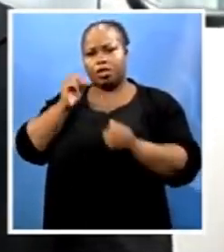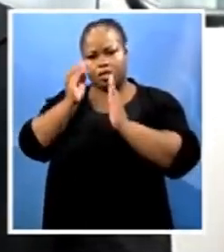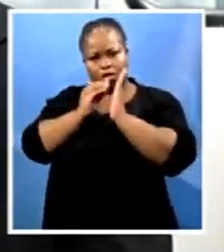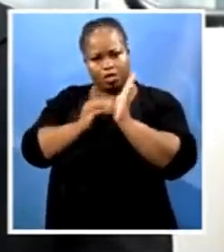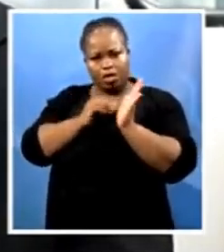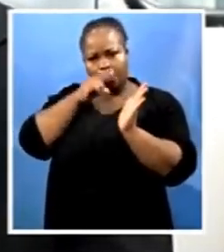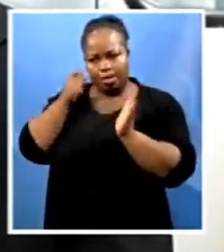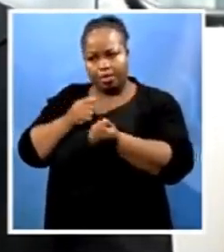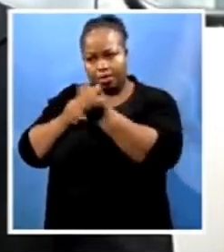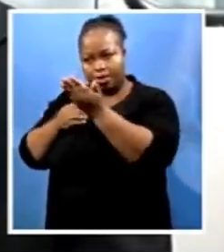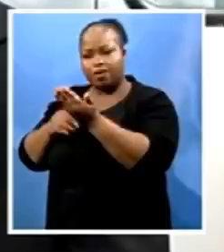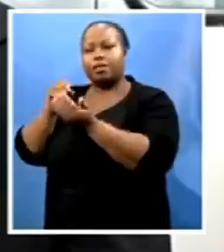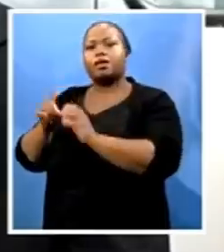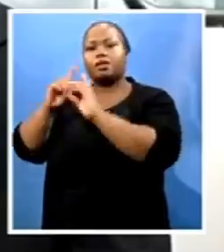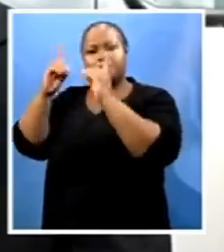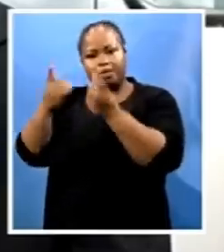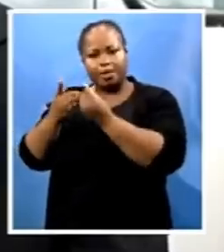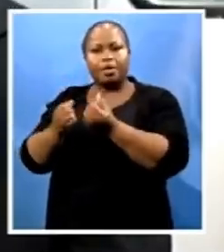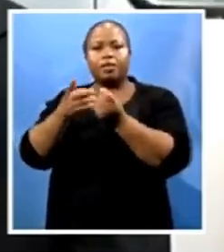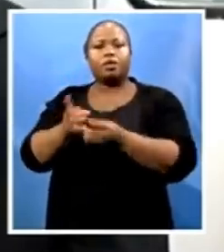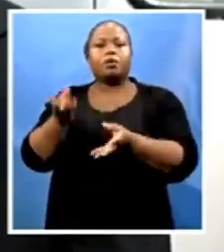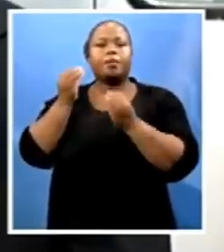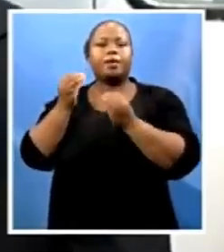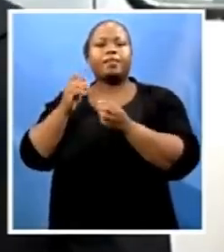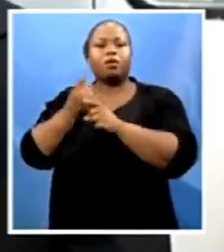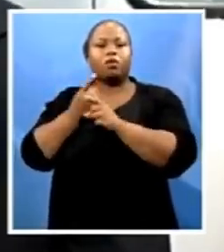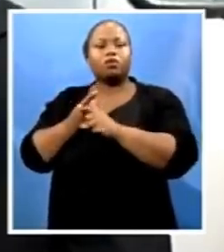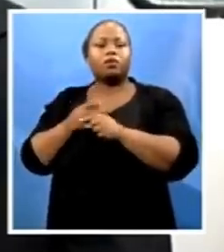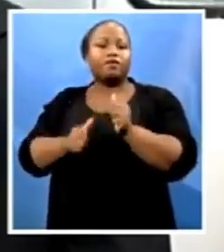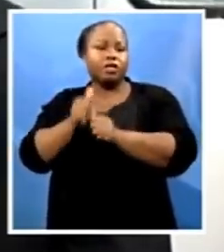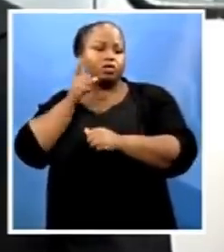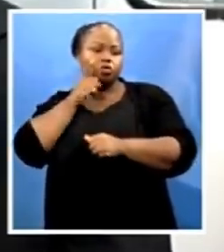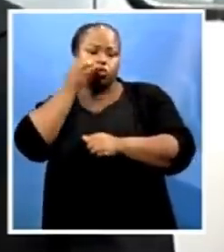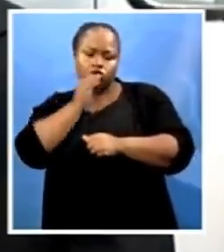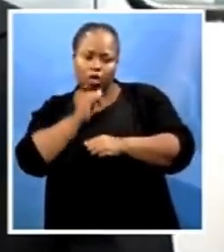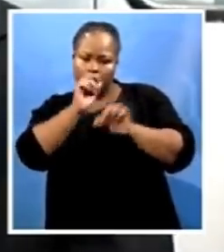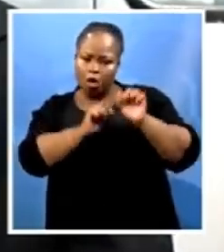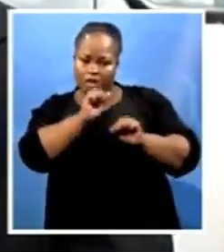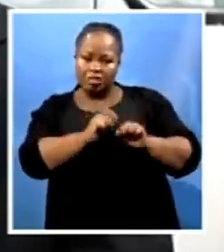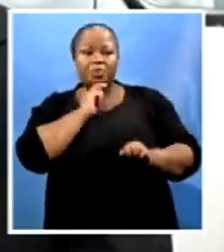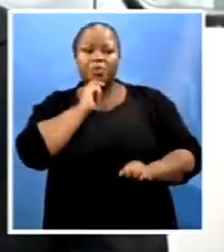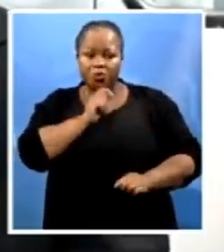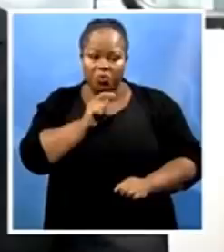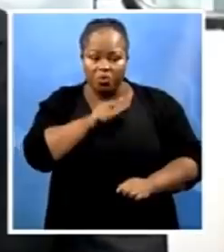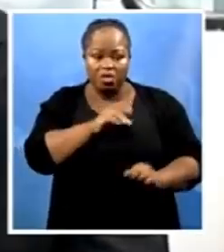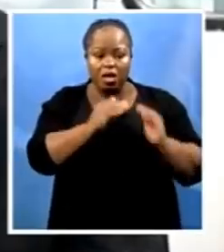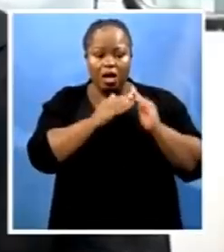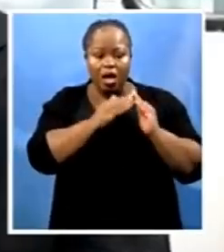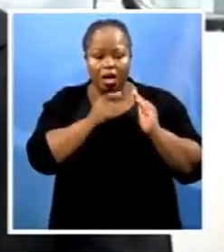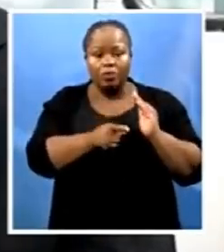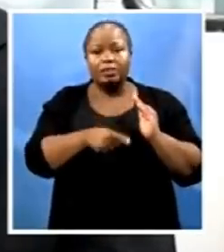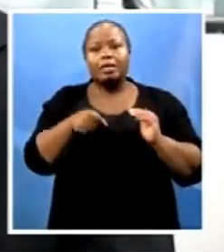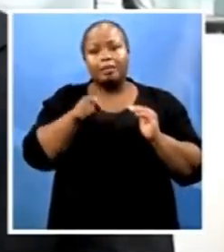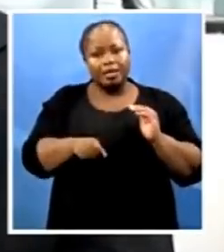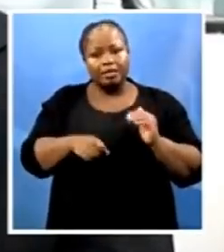actually respond, we do an assessment whether those households that have been identified and put in the list do really qualify. We've got our own